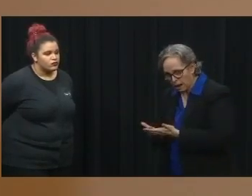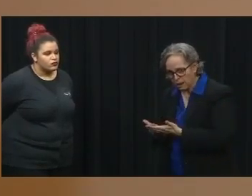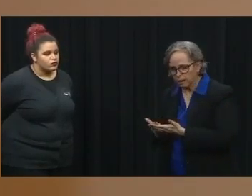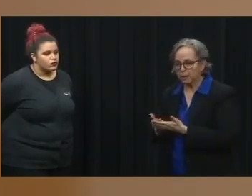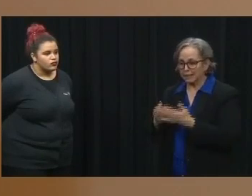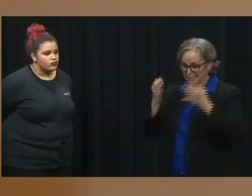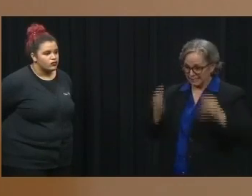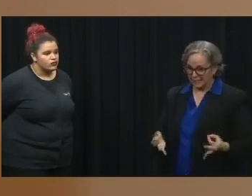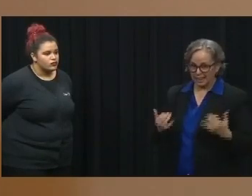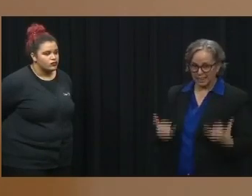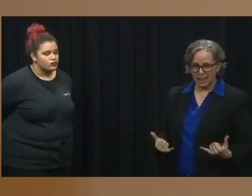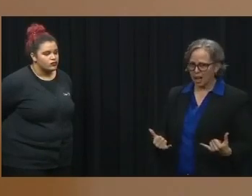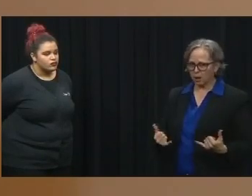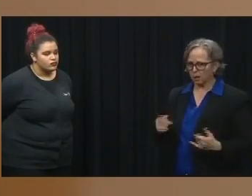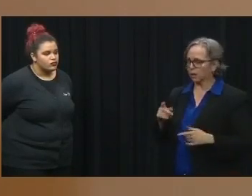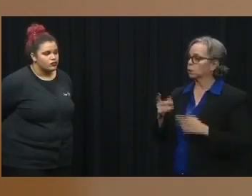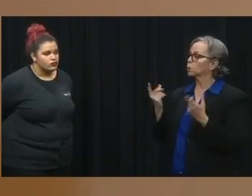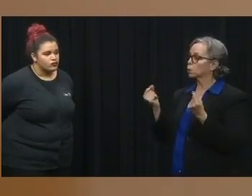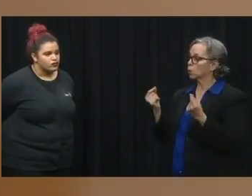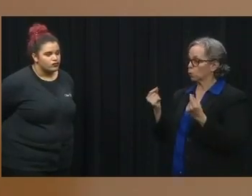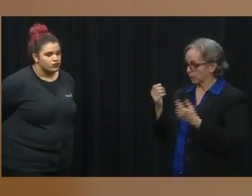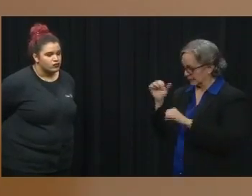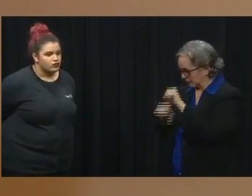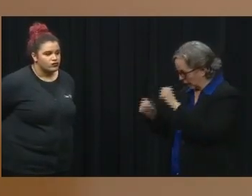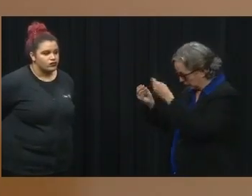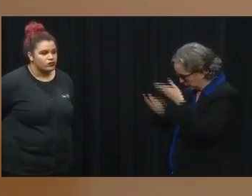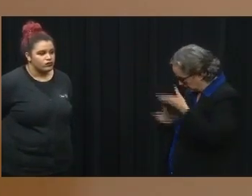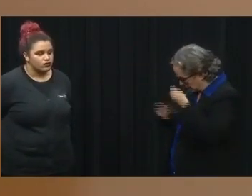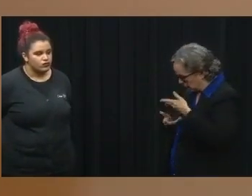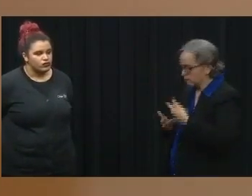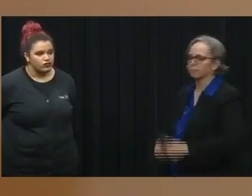stay home. Thank you. So you would not be